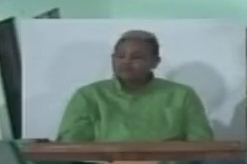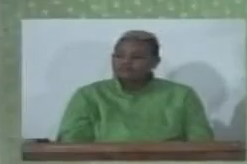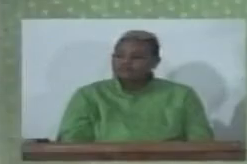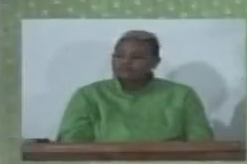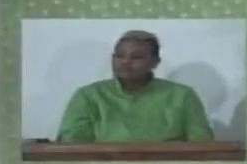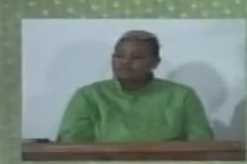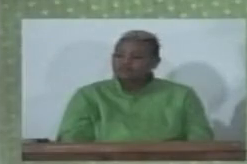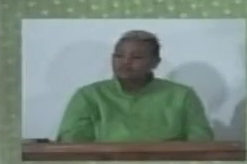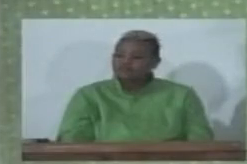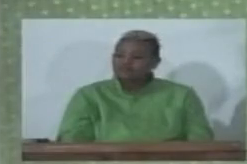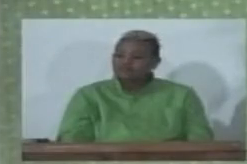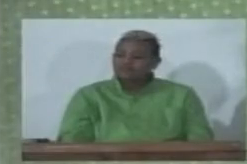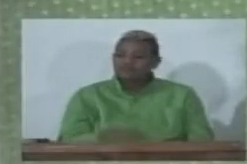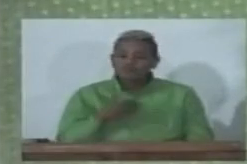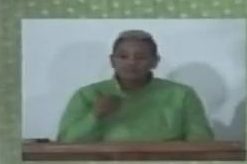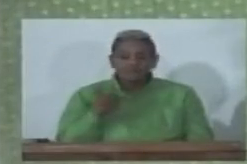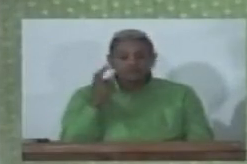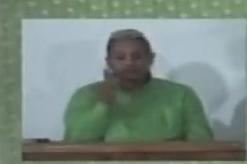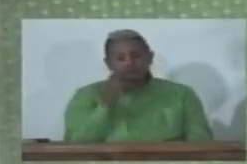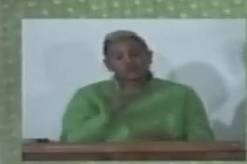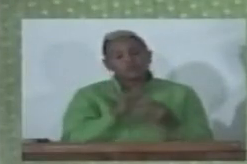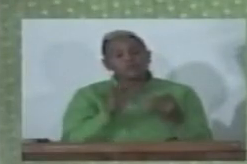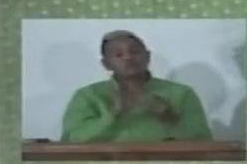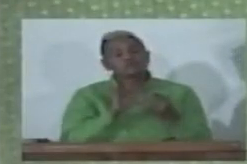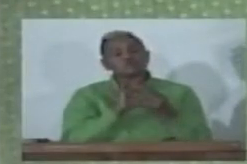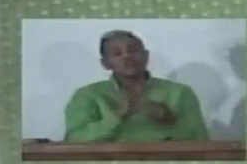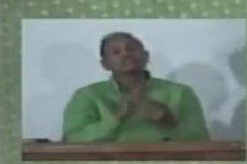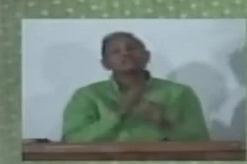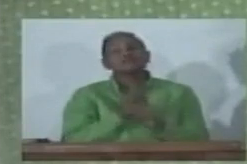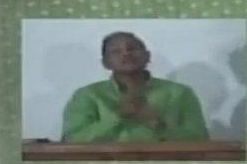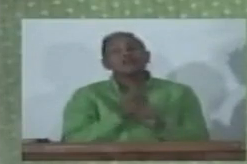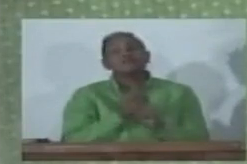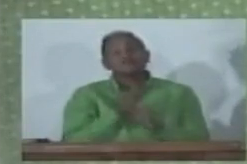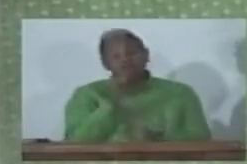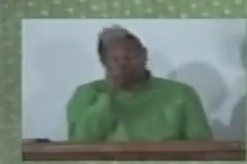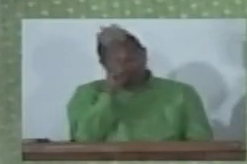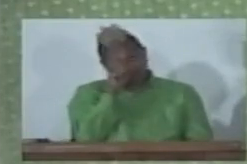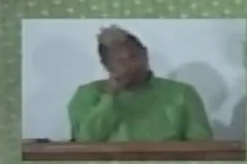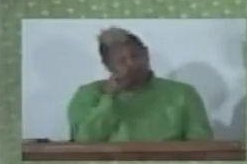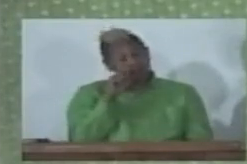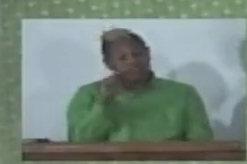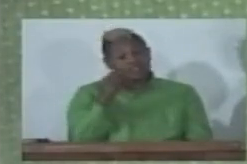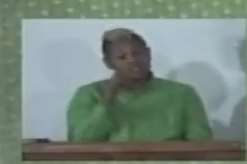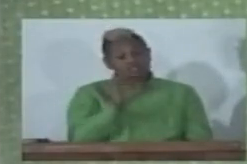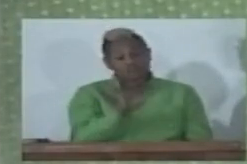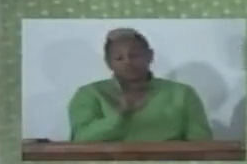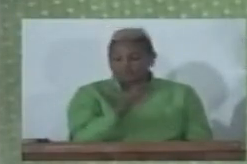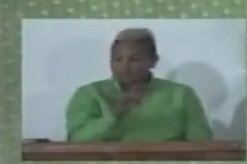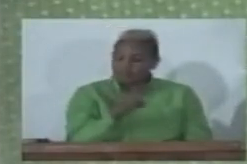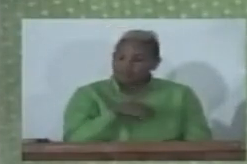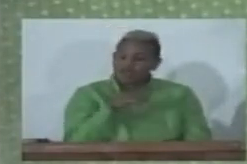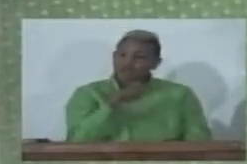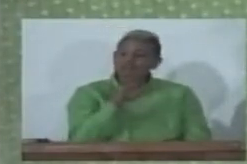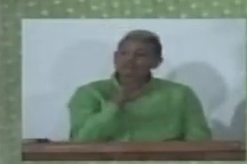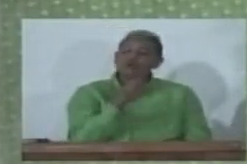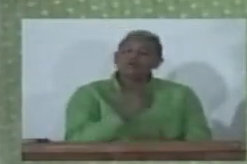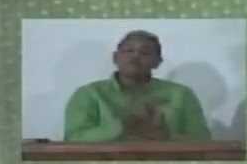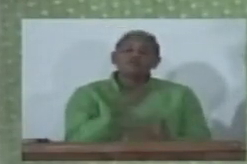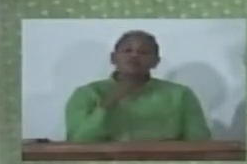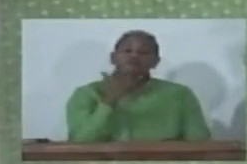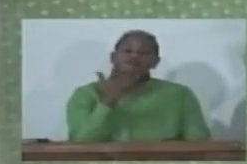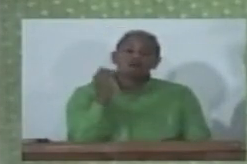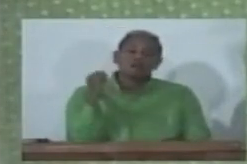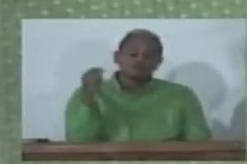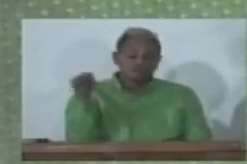Members, you heard the motion relative to the Housing Trust, and I ask for your approval. Those in